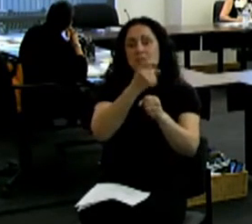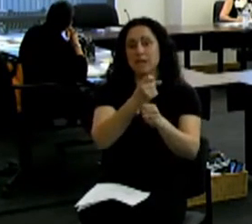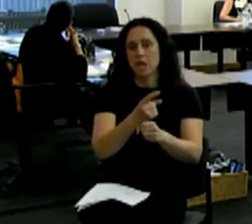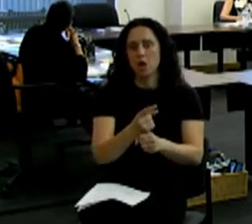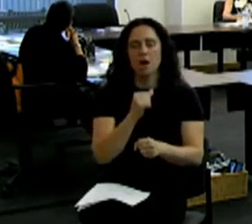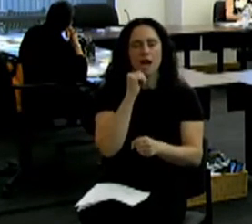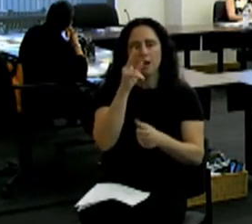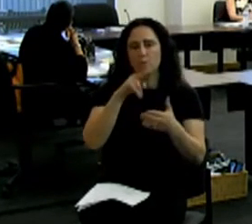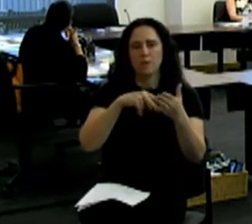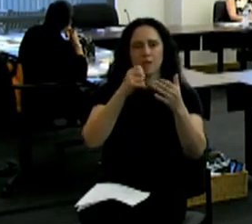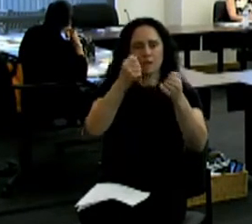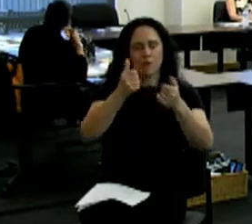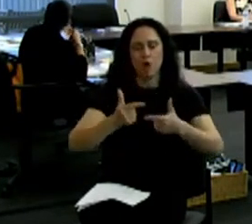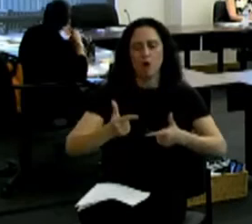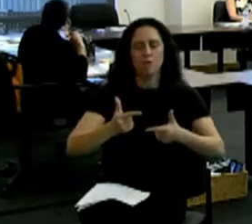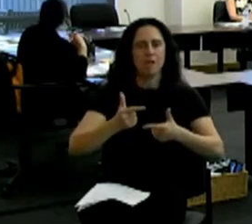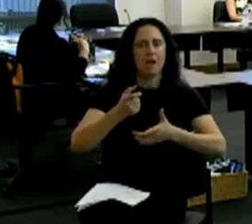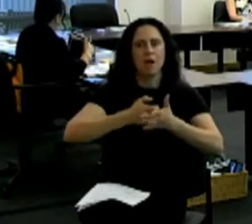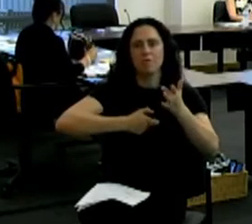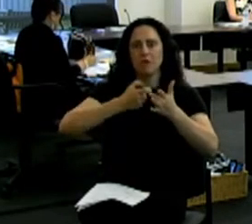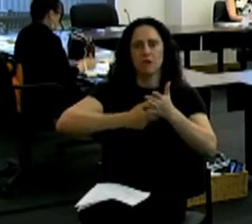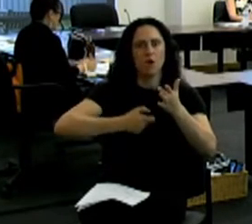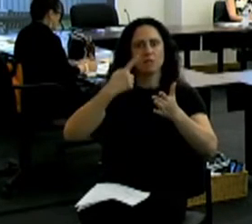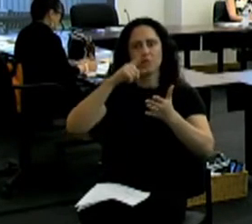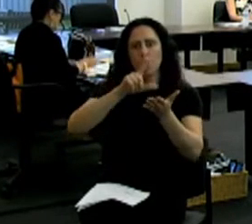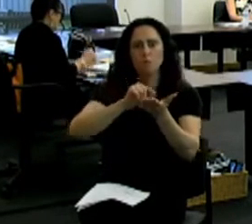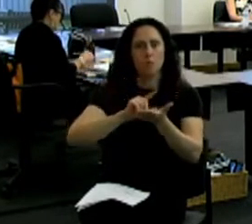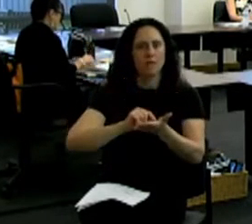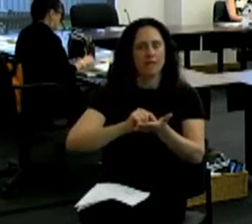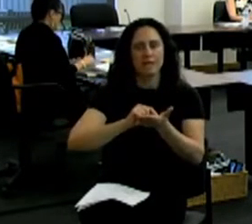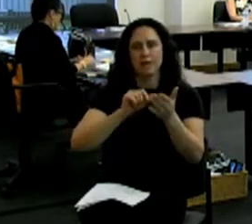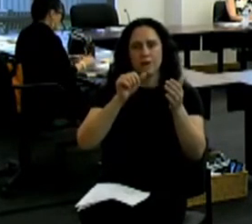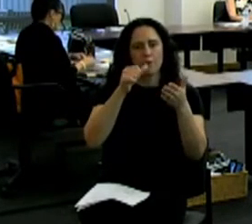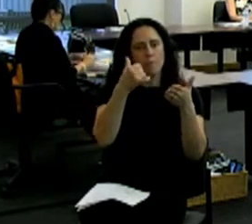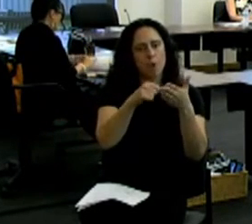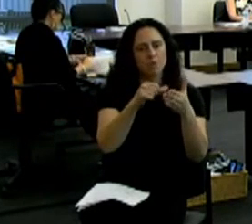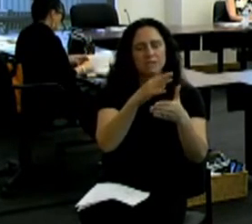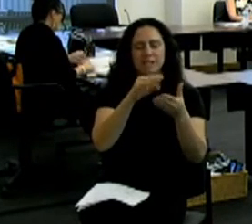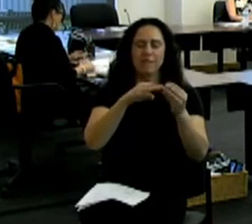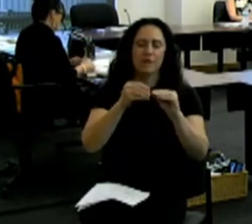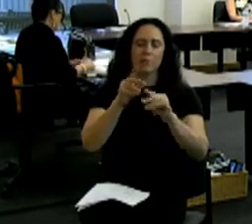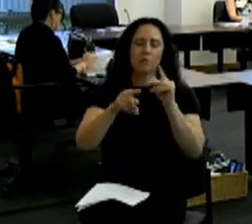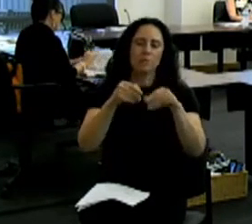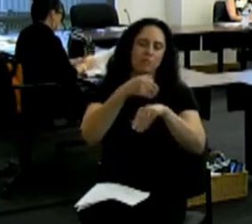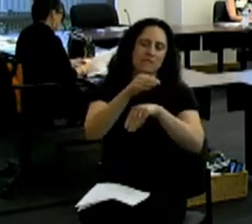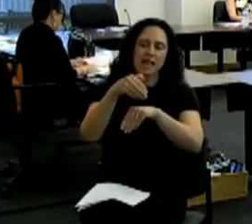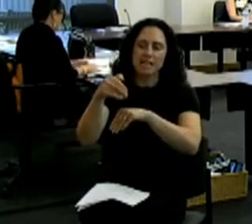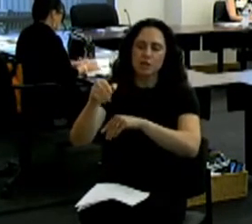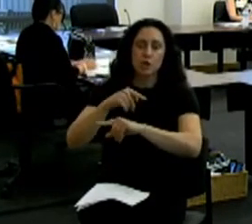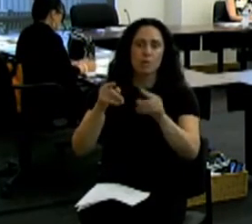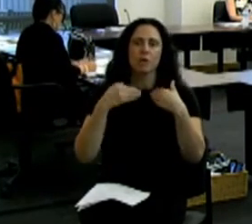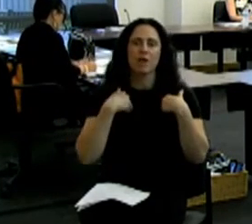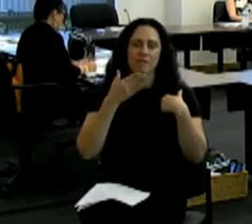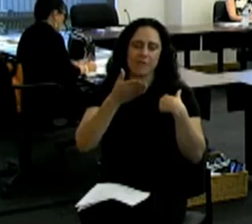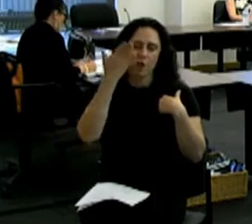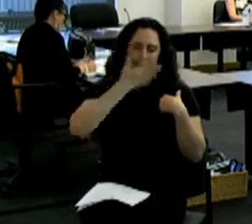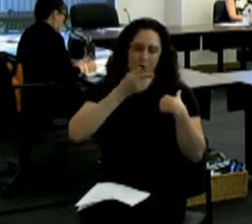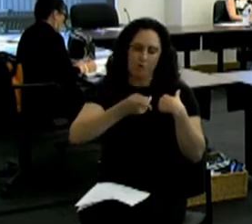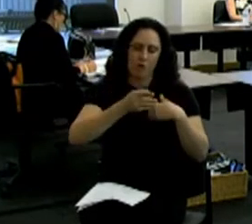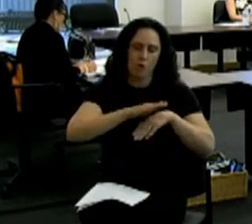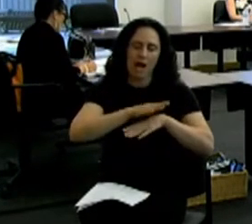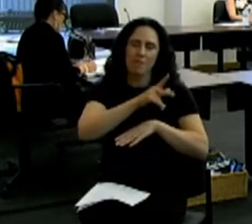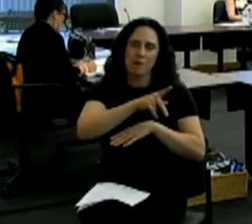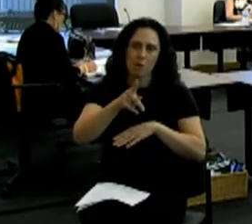won't read off all of the costs for print and postage and the number of people we sent it to, but you've got it there in front of you on